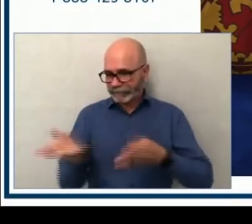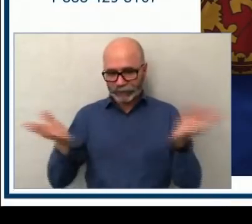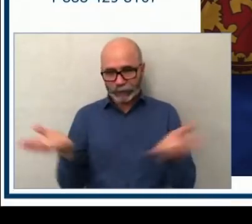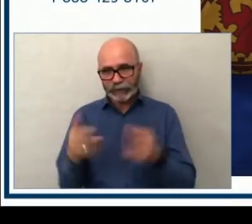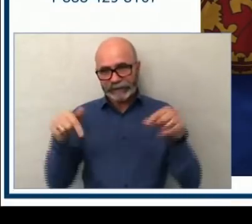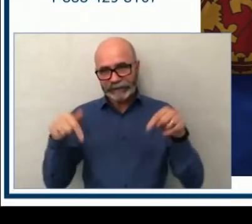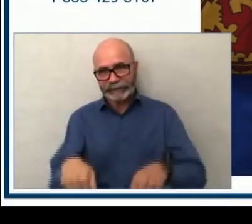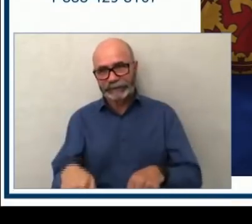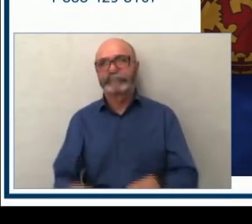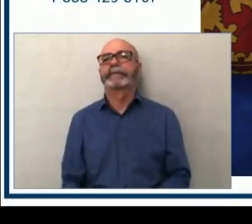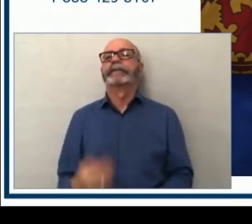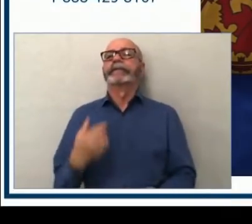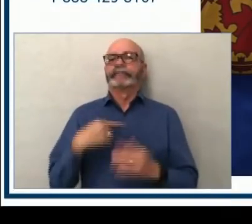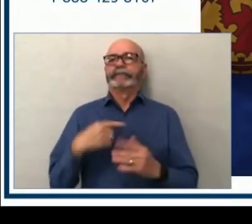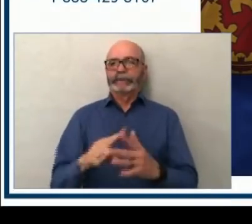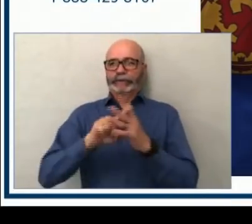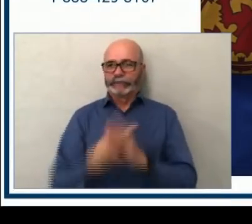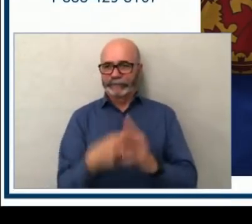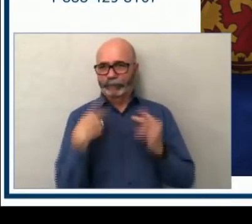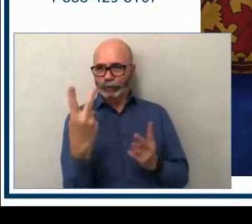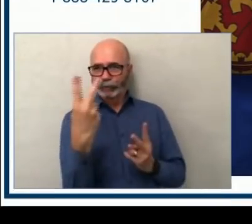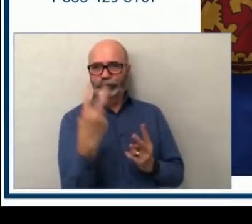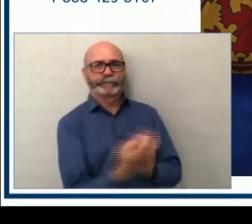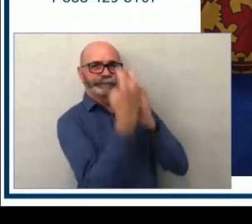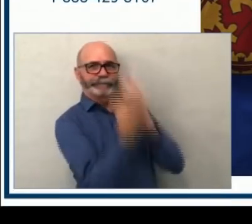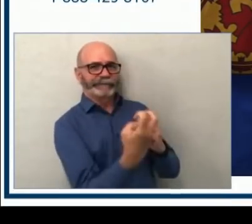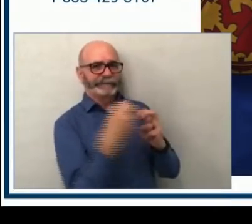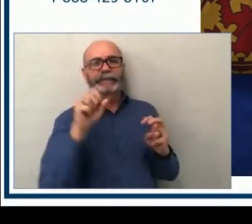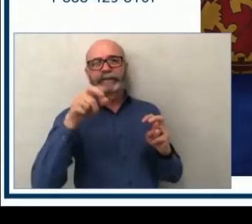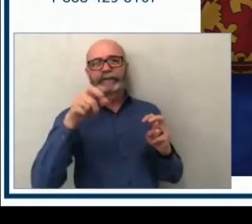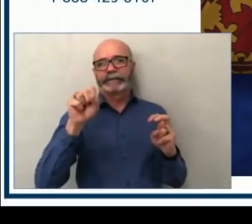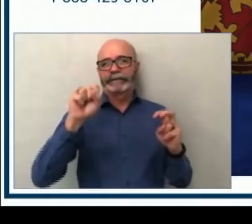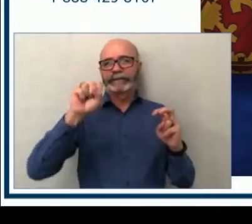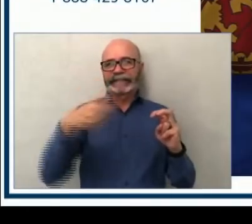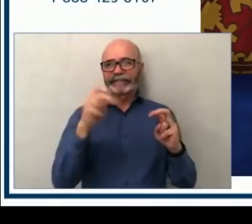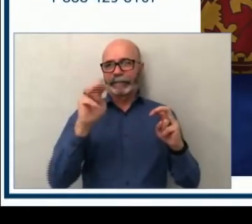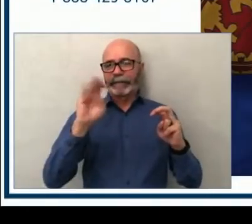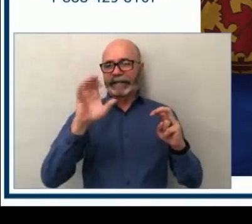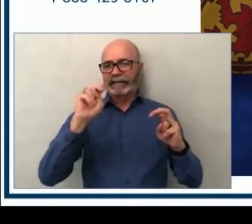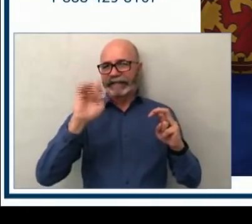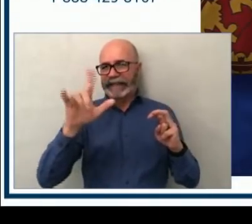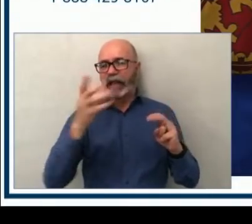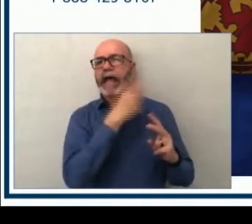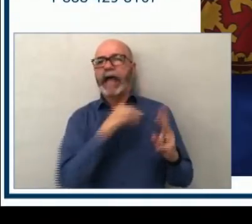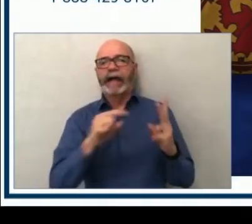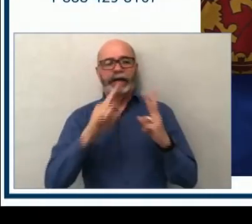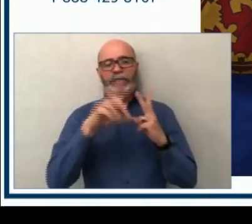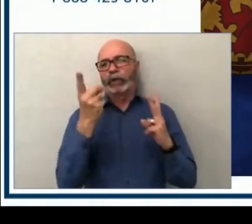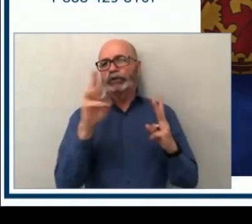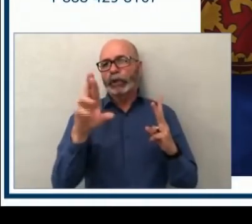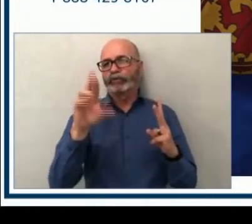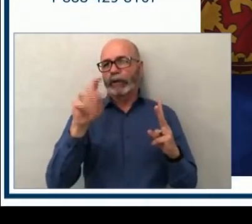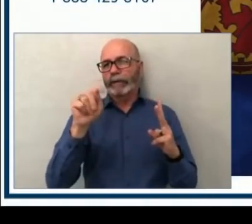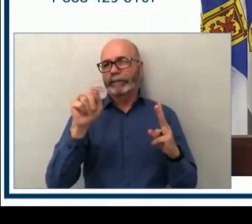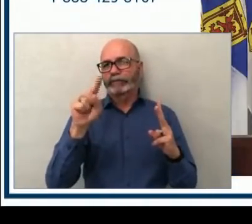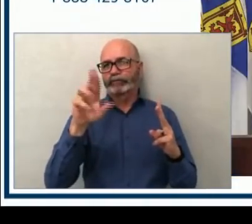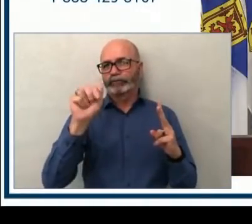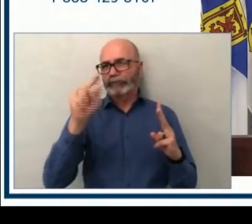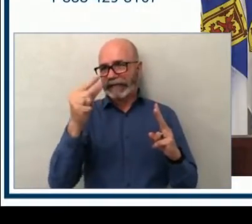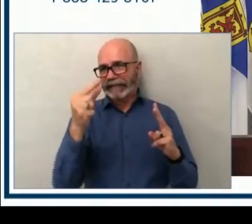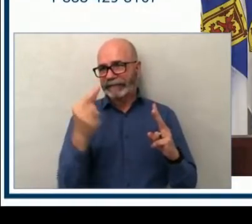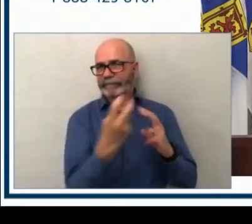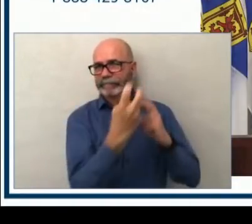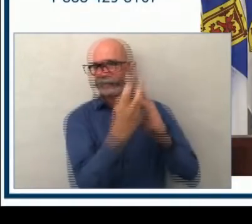to introduce the Premier of Nova Scotia, the Honourable Stephen McNeil, and Nova Scotia's Chief Medical Officer of Health, Dr. Robert Strang. Go ahead, Premier. Thank you, Christy.